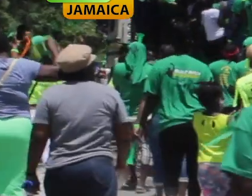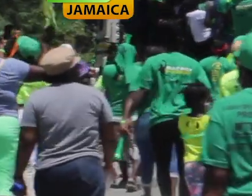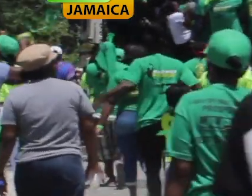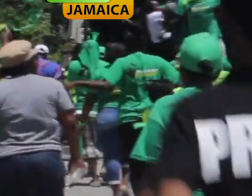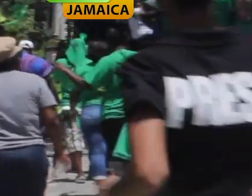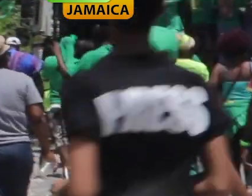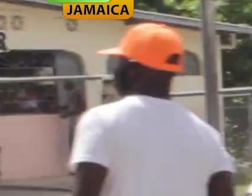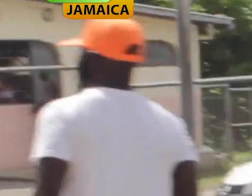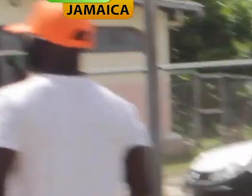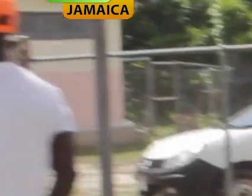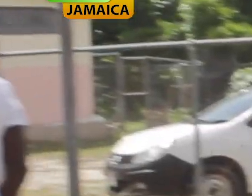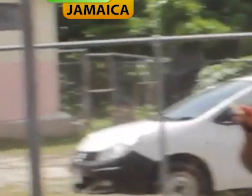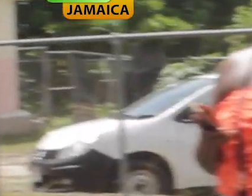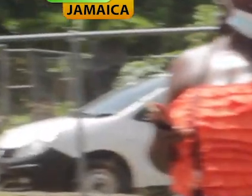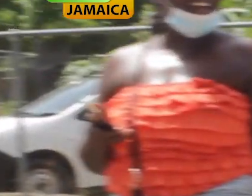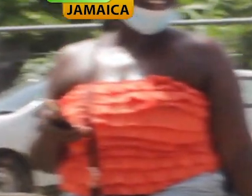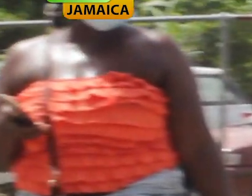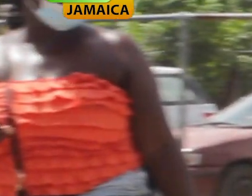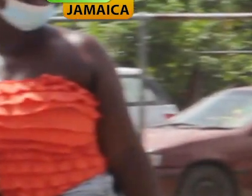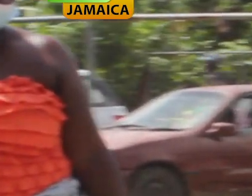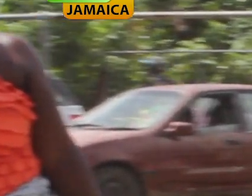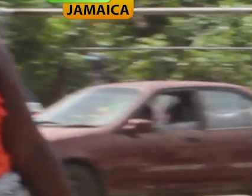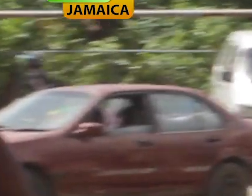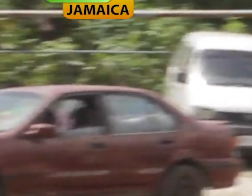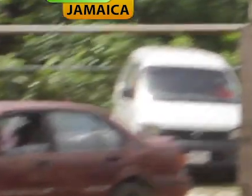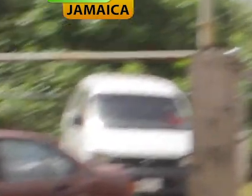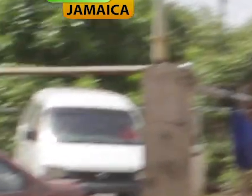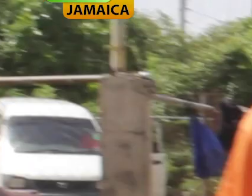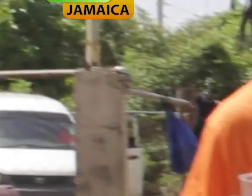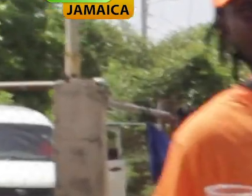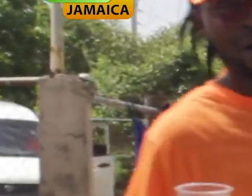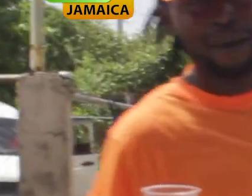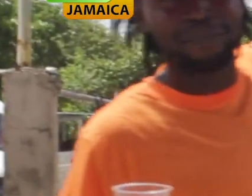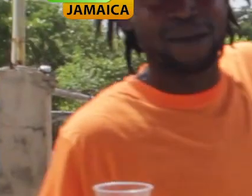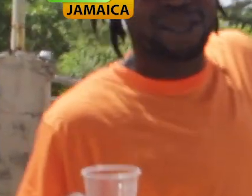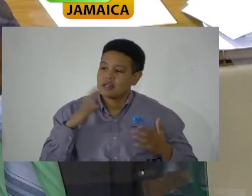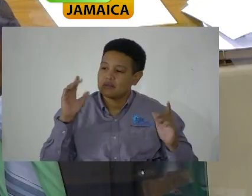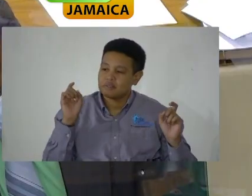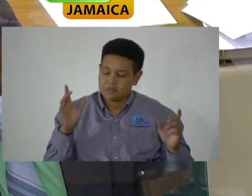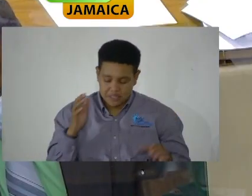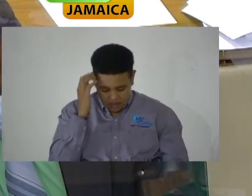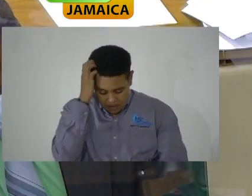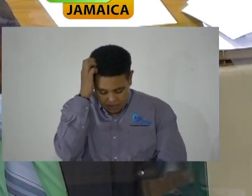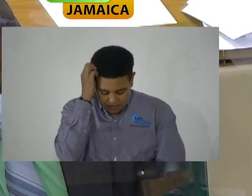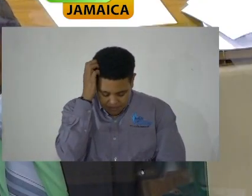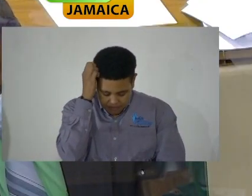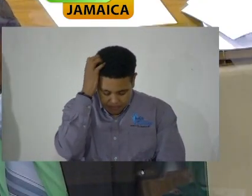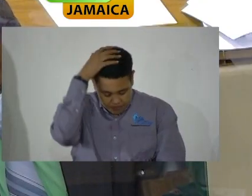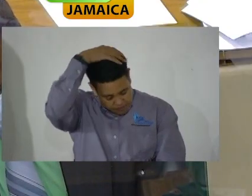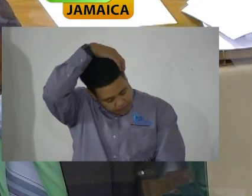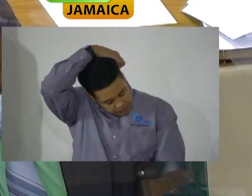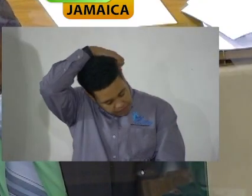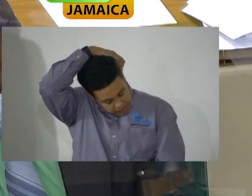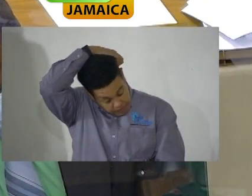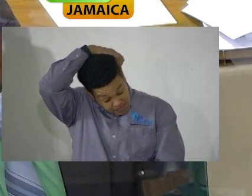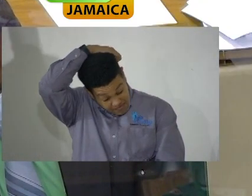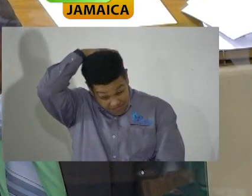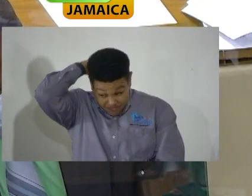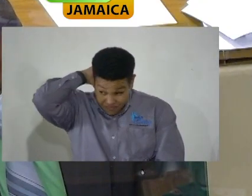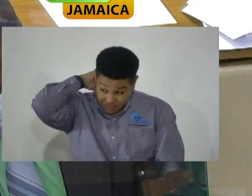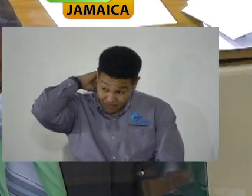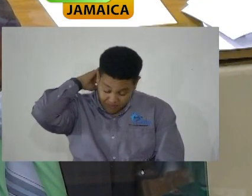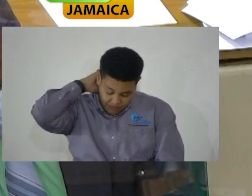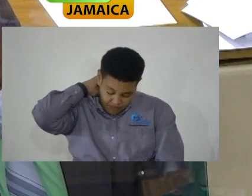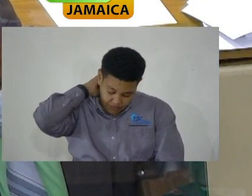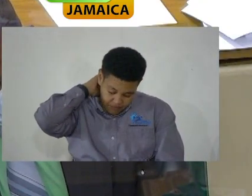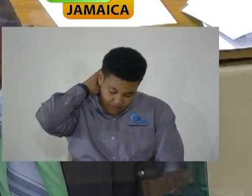the election of political representatives at the local level cannot be postponed indefinitely. As the Minister with responsibility for local government,